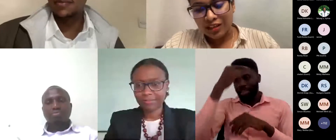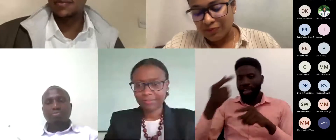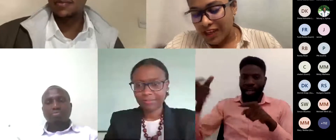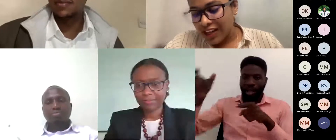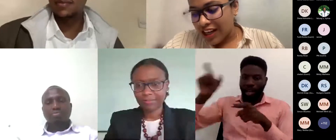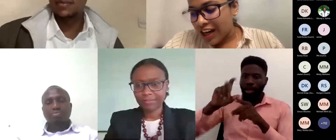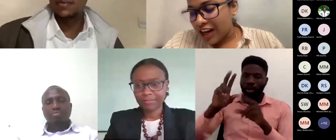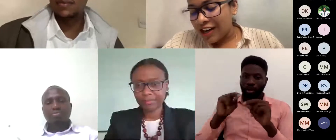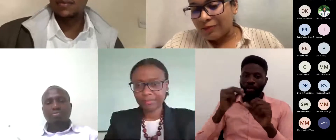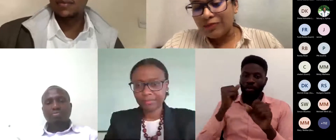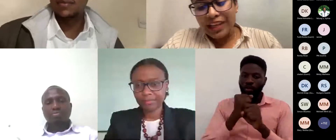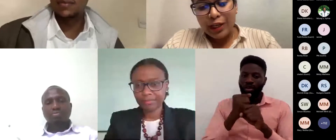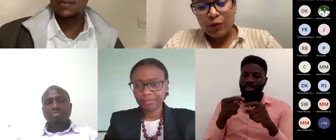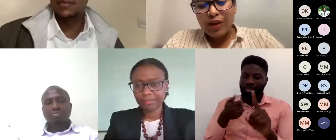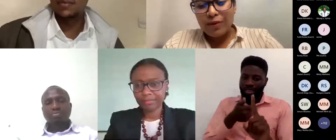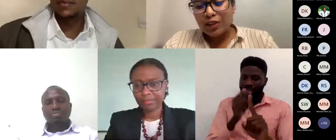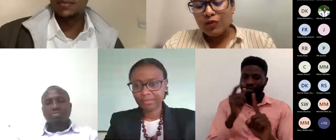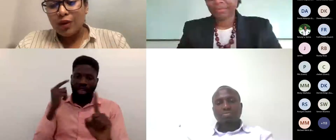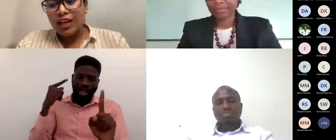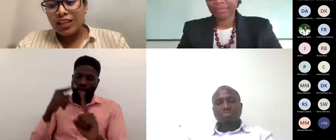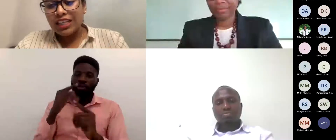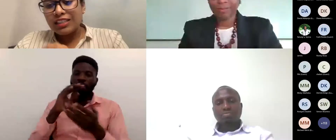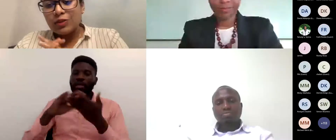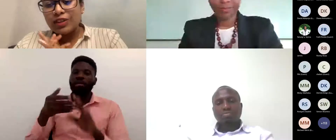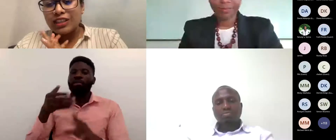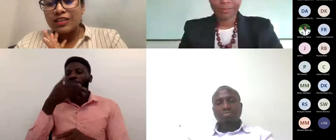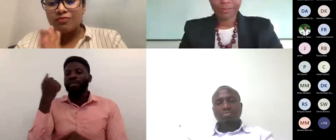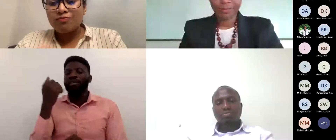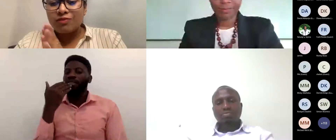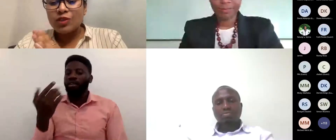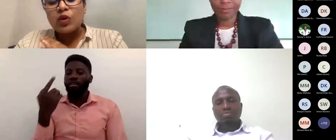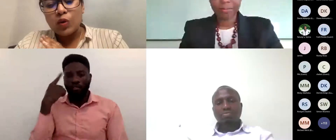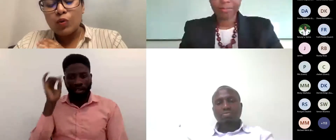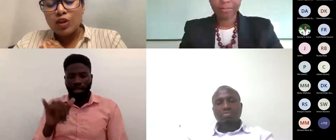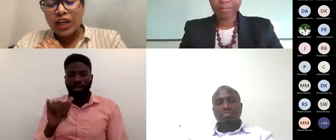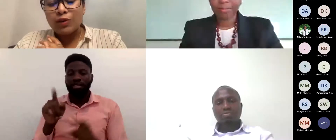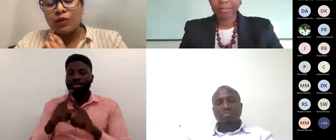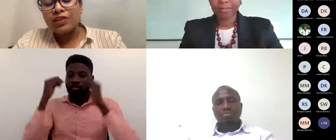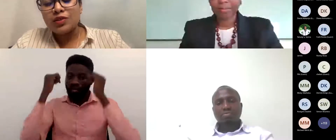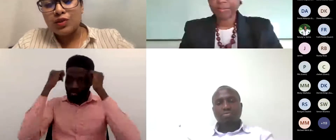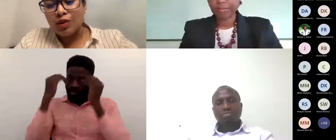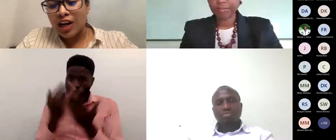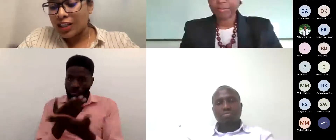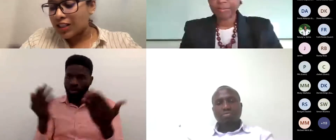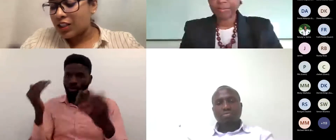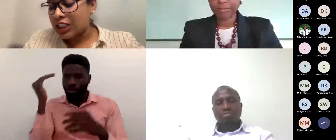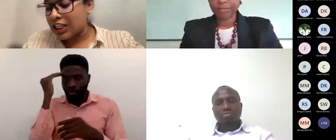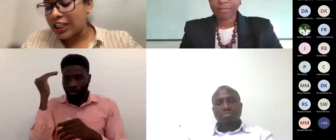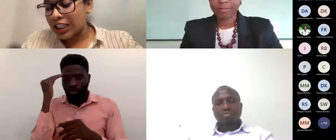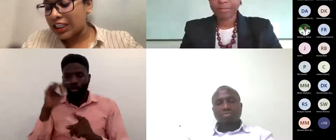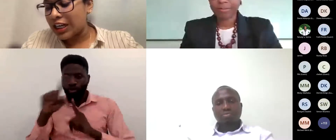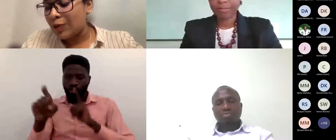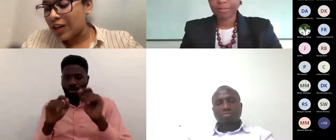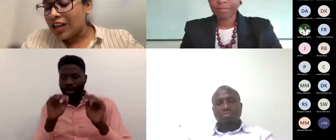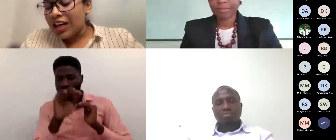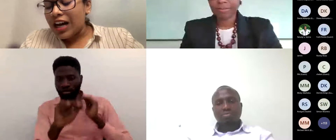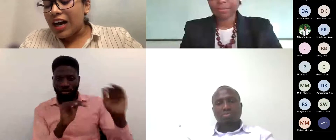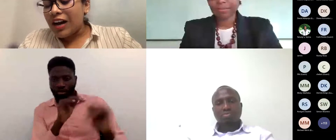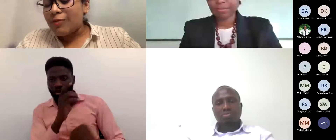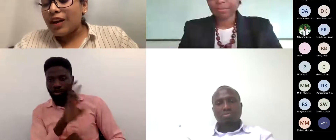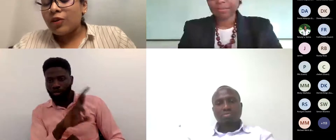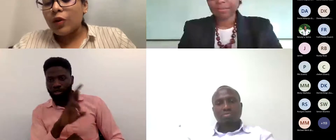do better. Thank you very much for that. And students, you know what kind of questions to ask Dr. Ari right